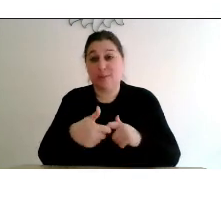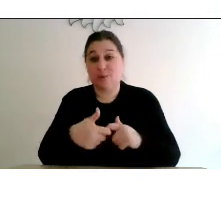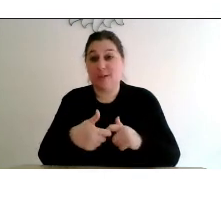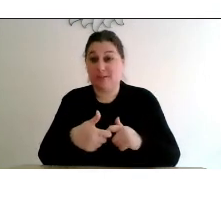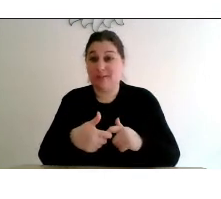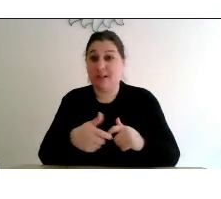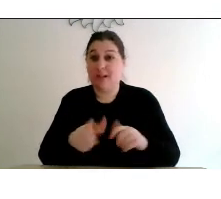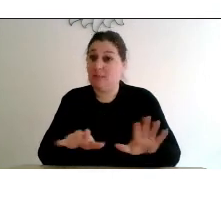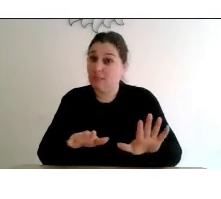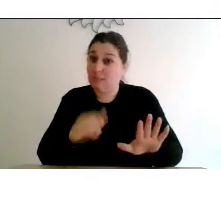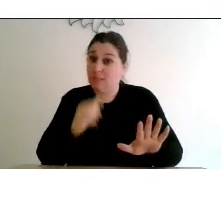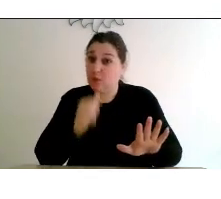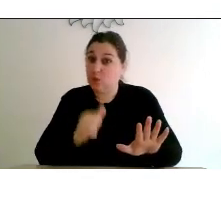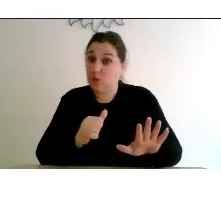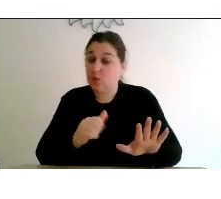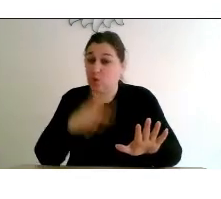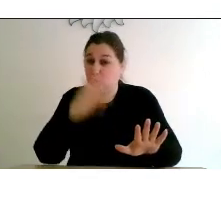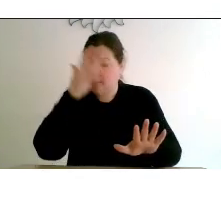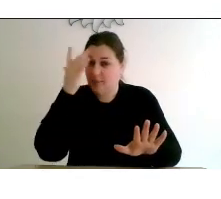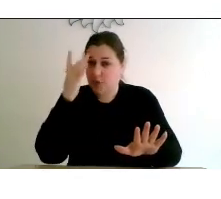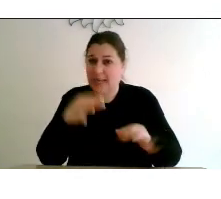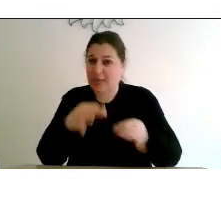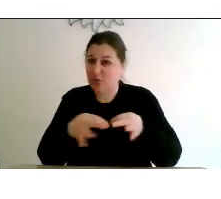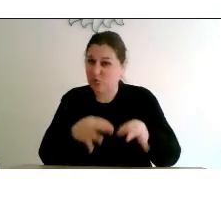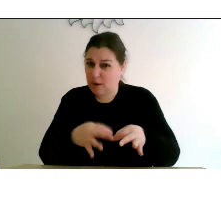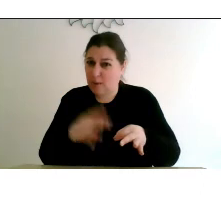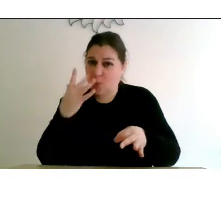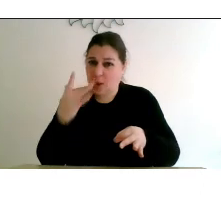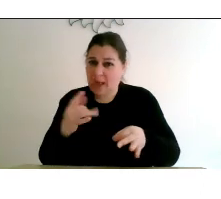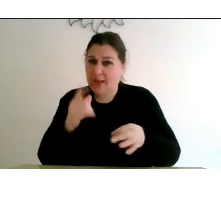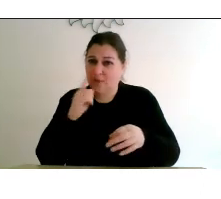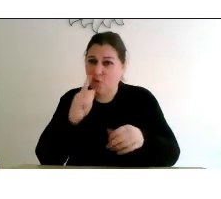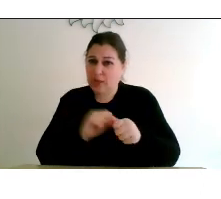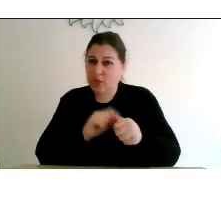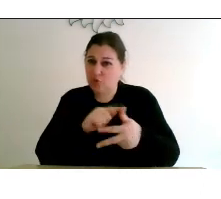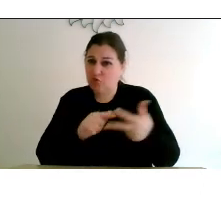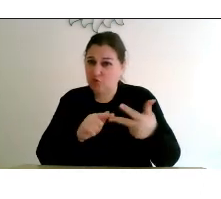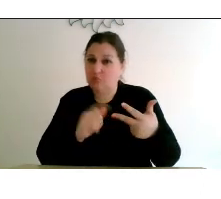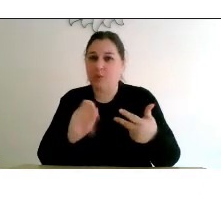your work. Go ahead. Don't forget the descriptions. Go ahead, press pause now.